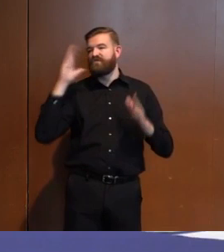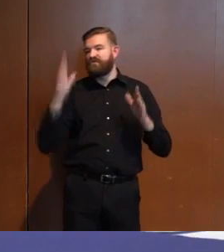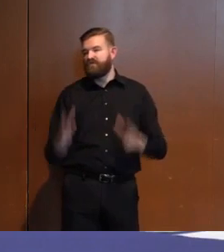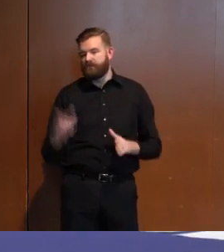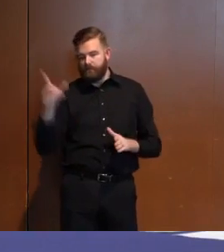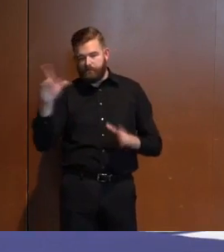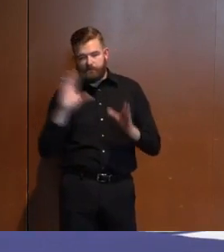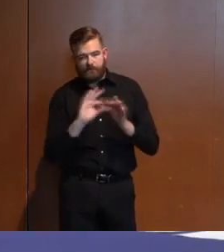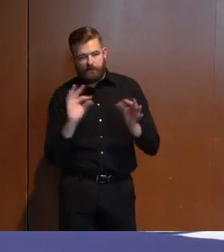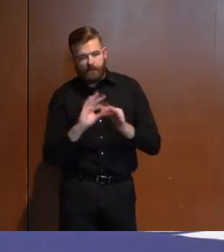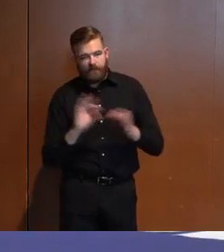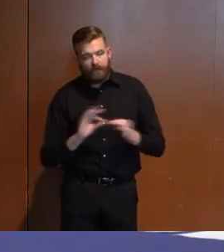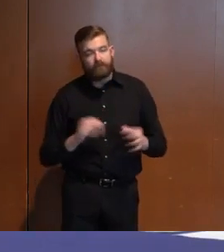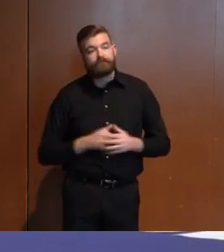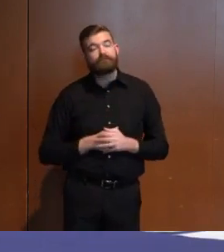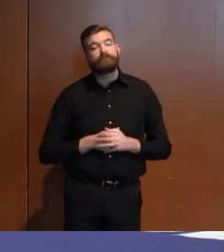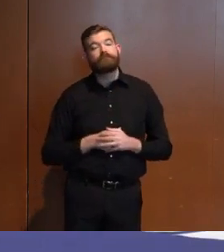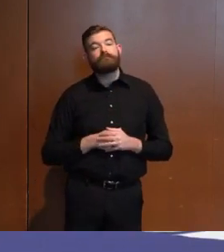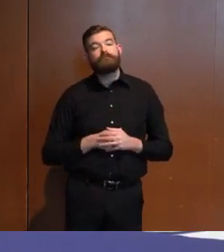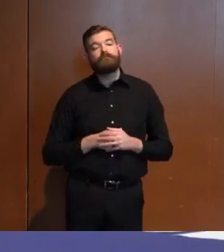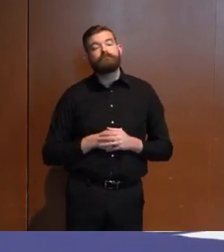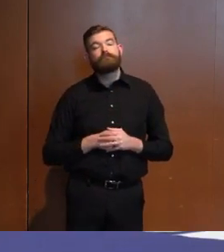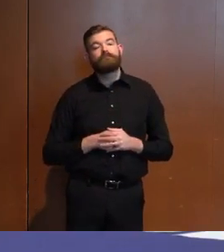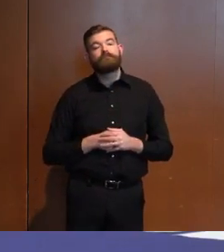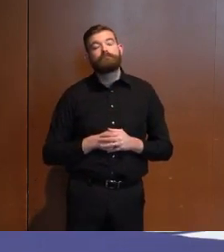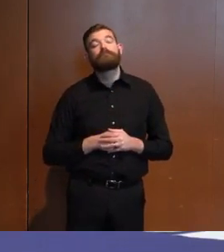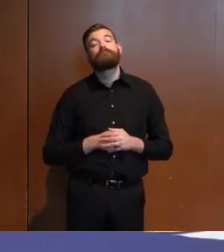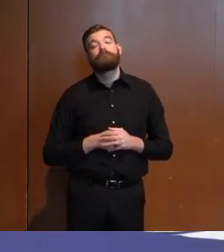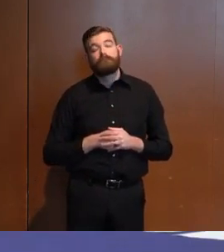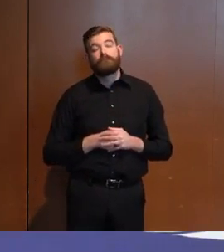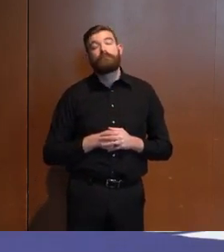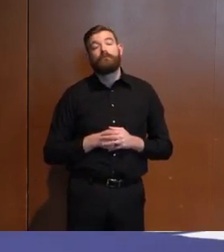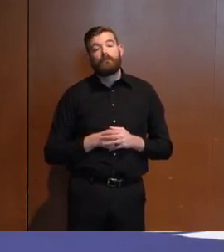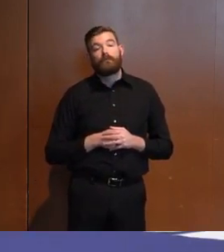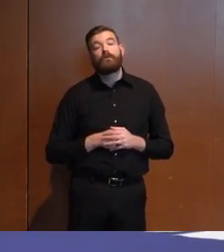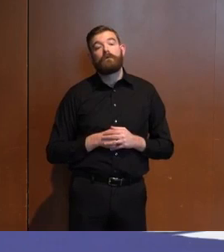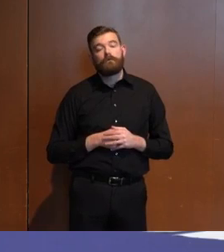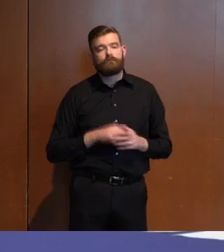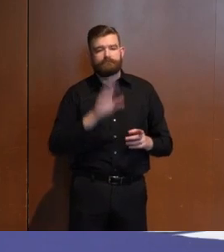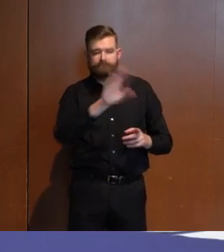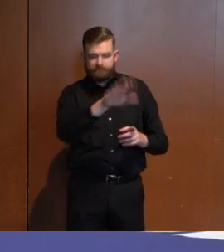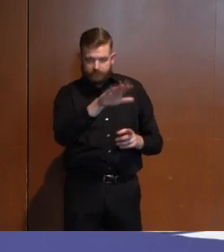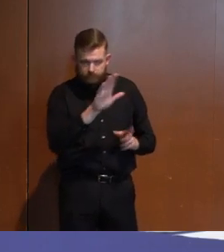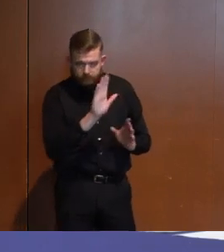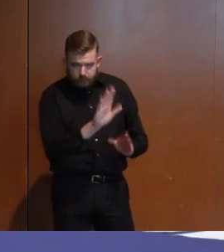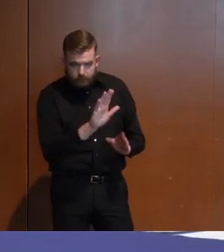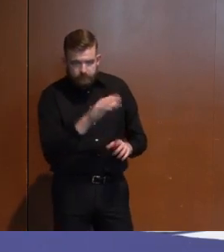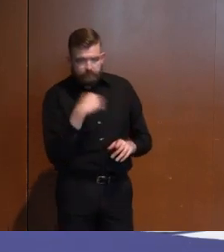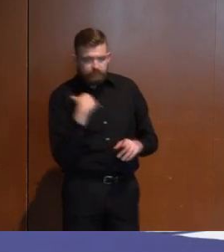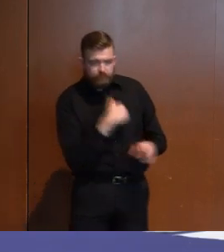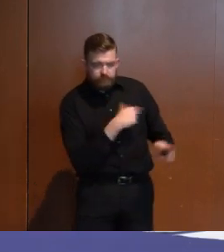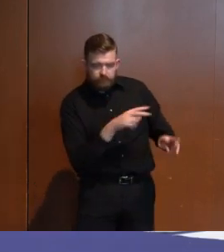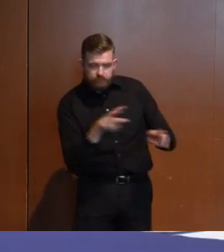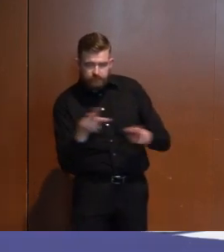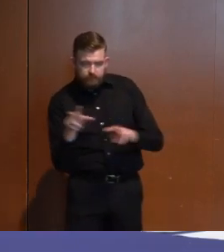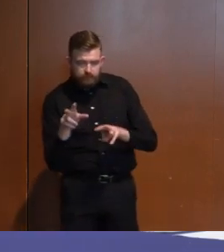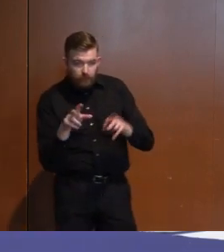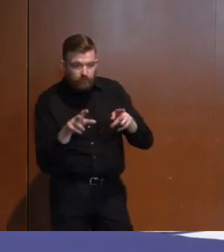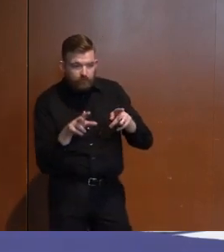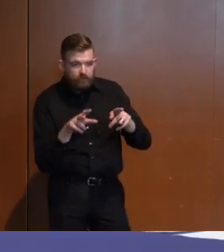the county levels if need be. If we think there are gaps in the system, we will work with counties to try to figure out